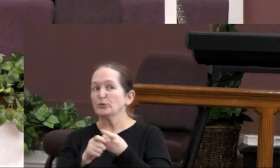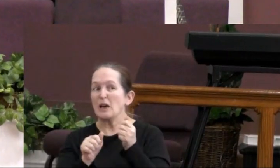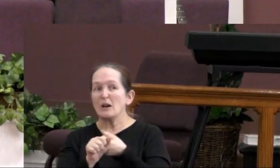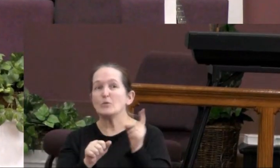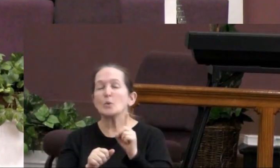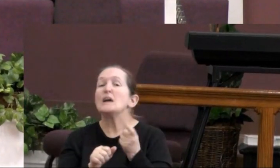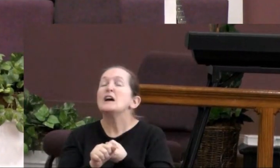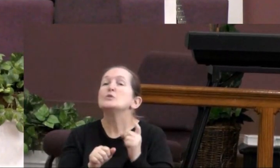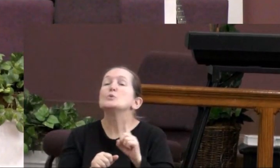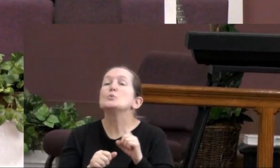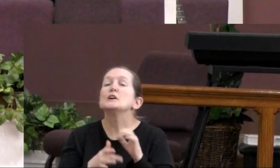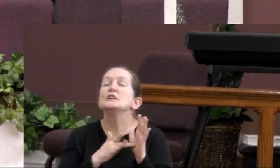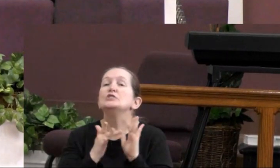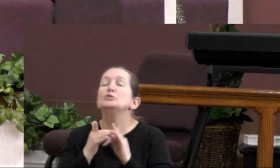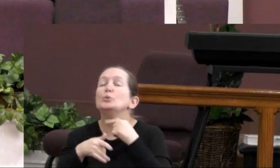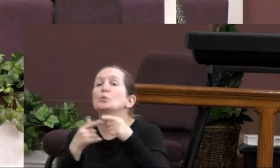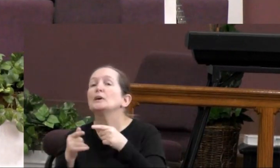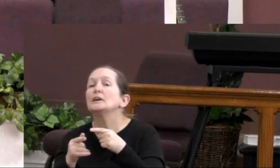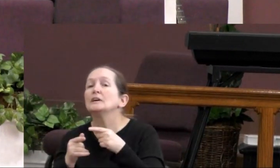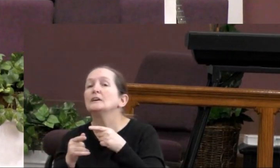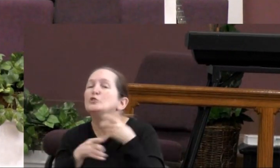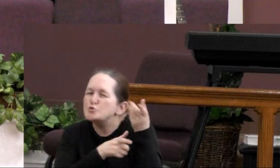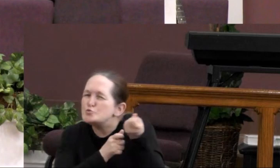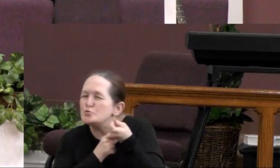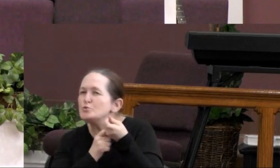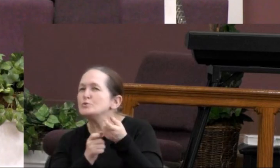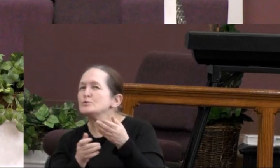Everywhere Jesus went, he drew a crowd.